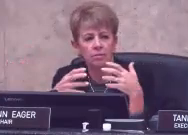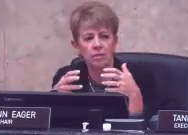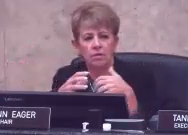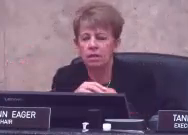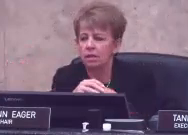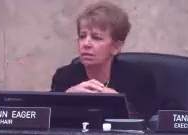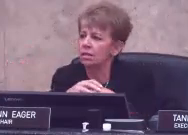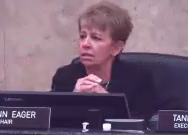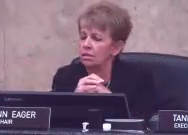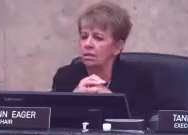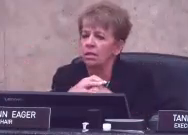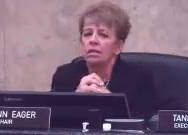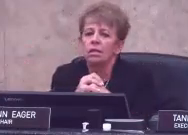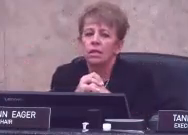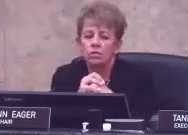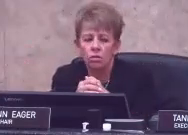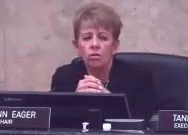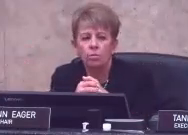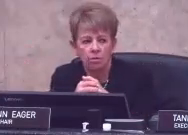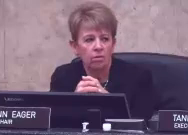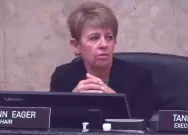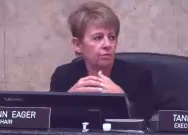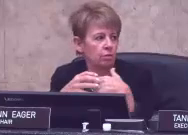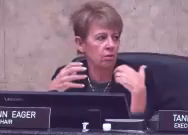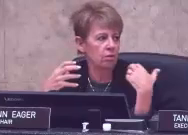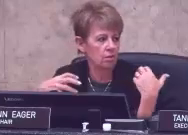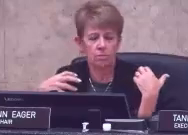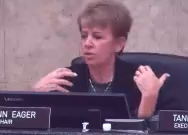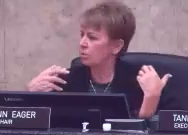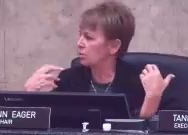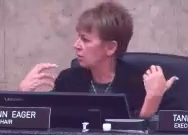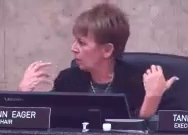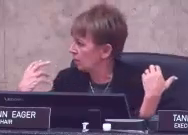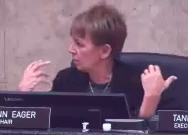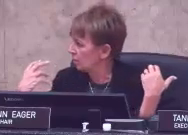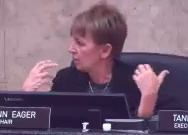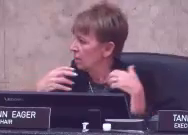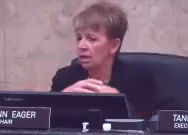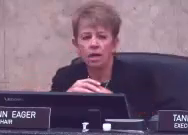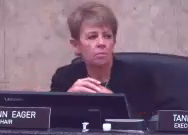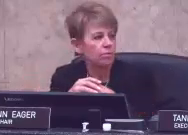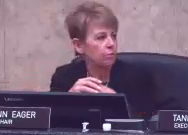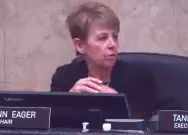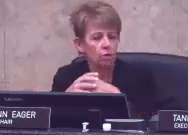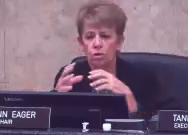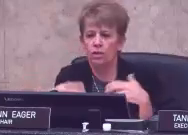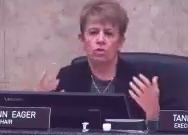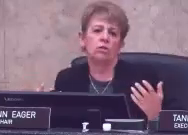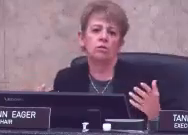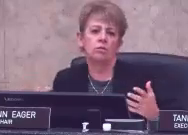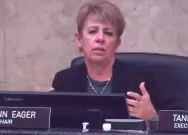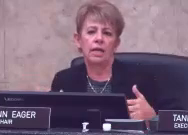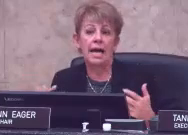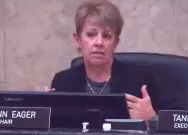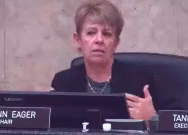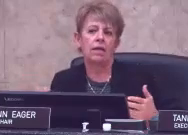that have come to these meetings is it's so important for this commission to be transparent, for those